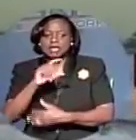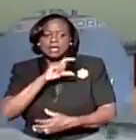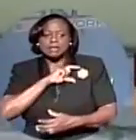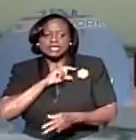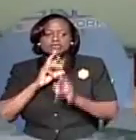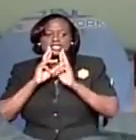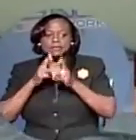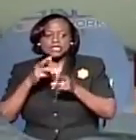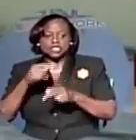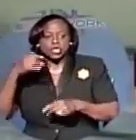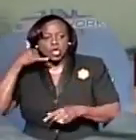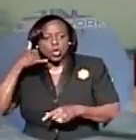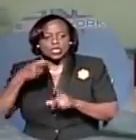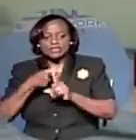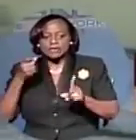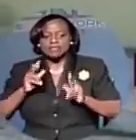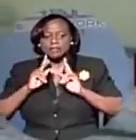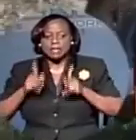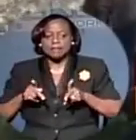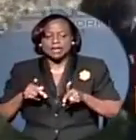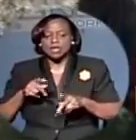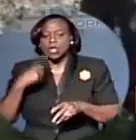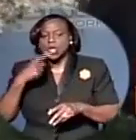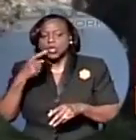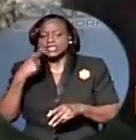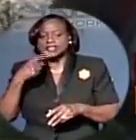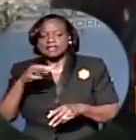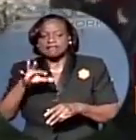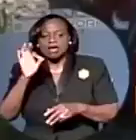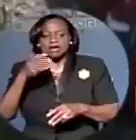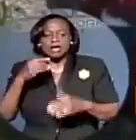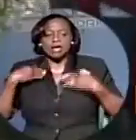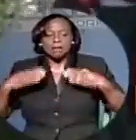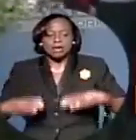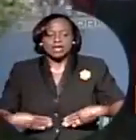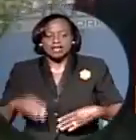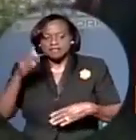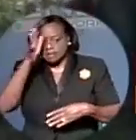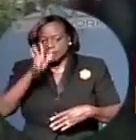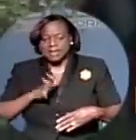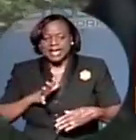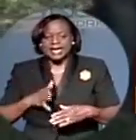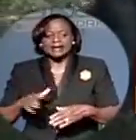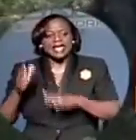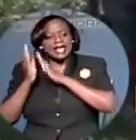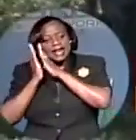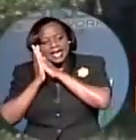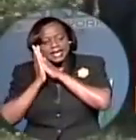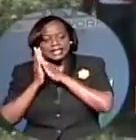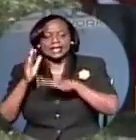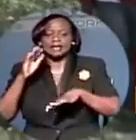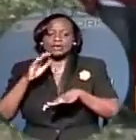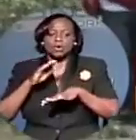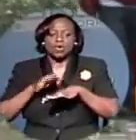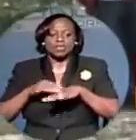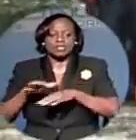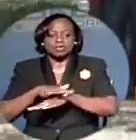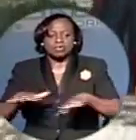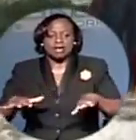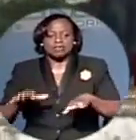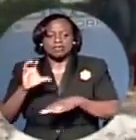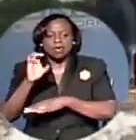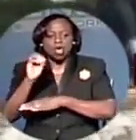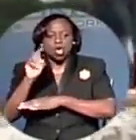members of the public who reported the body of a man lying face down on a track road off Coxway. Police didn't say how Major